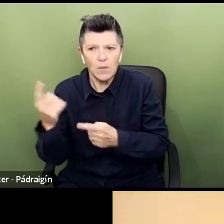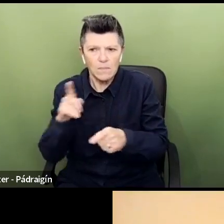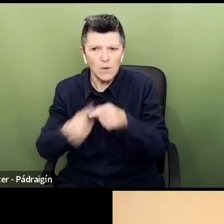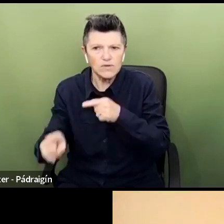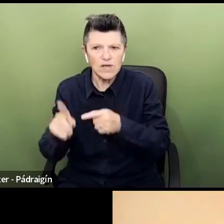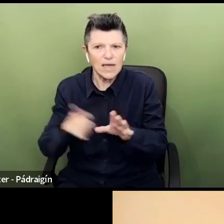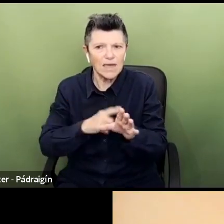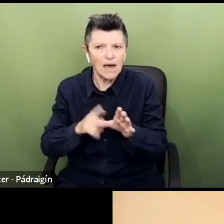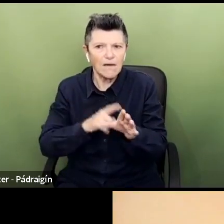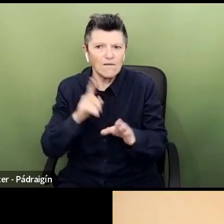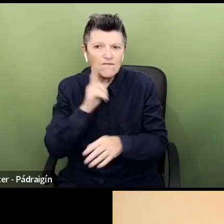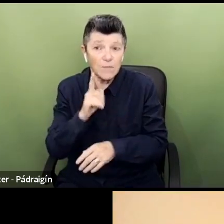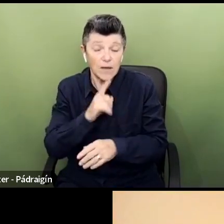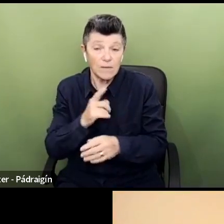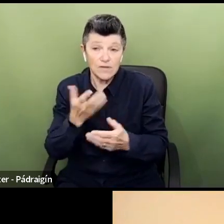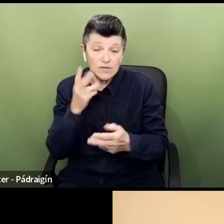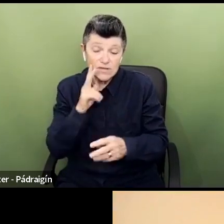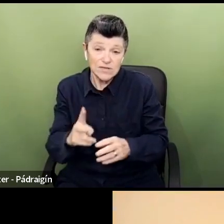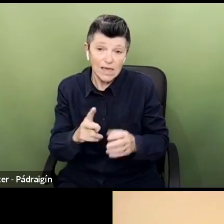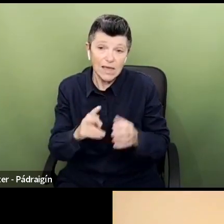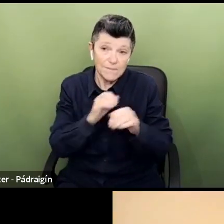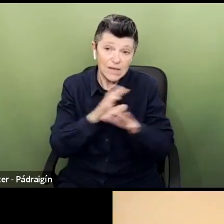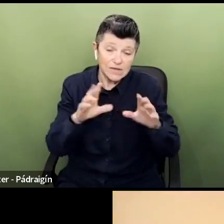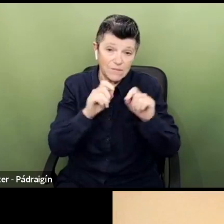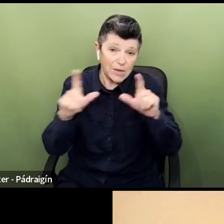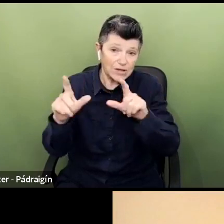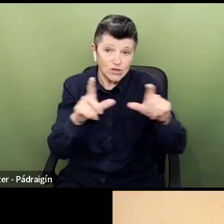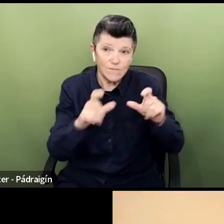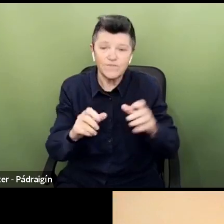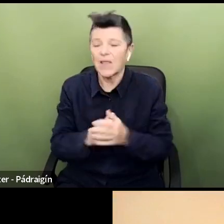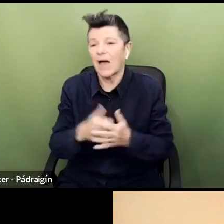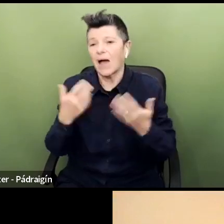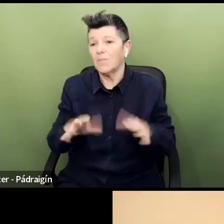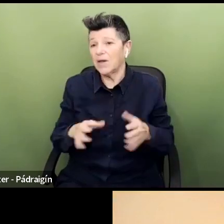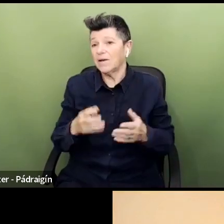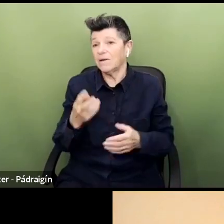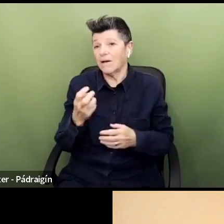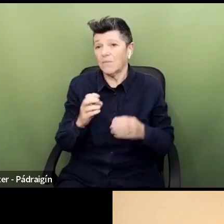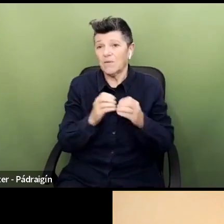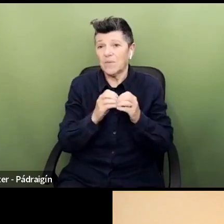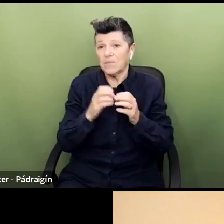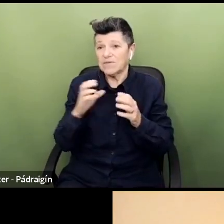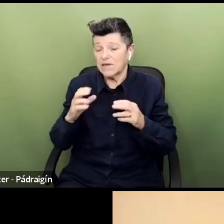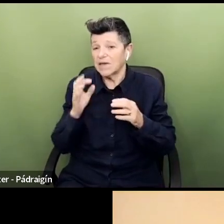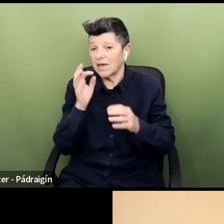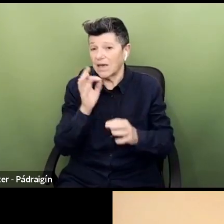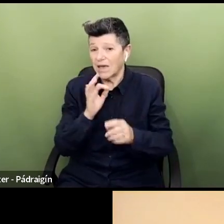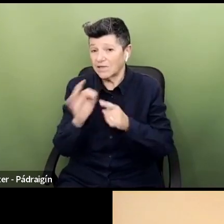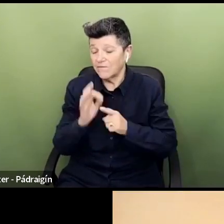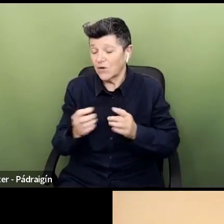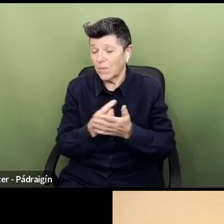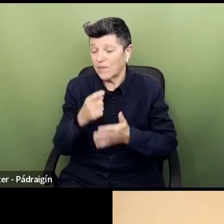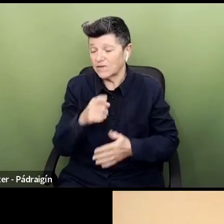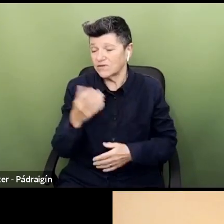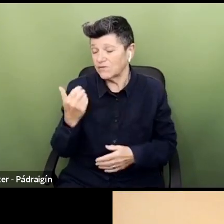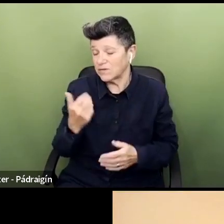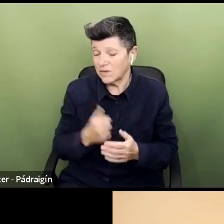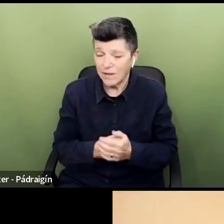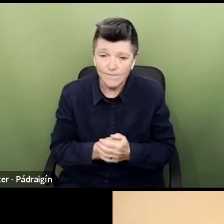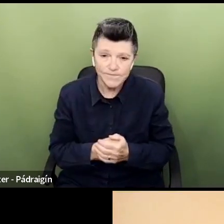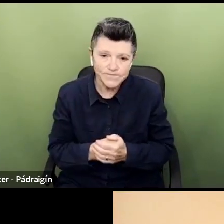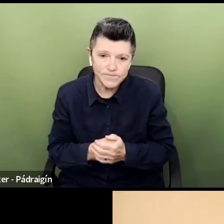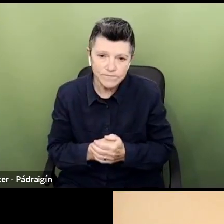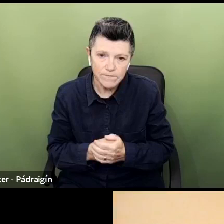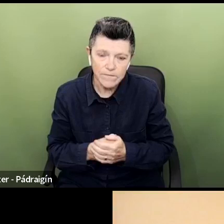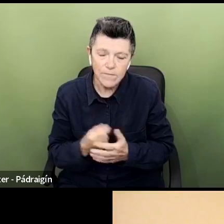So I gave a couple of BBC interviews about this, you know, just recently. I think